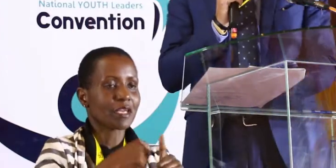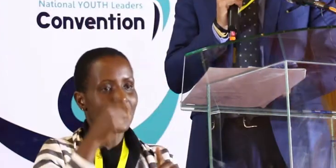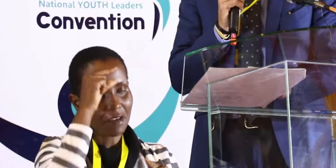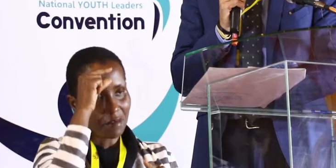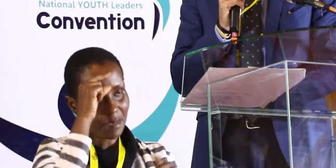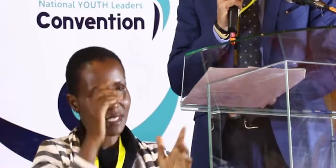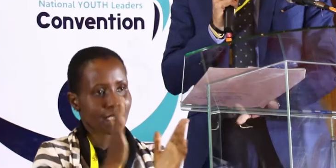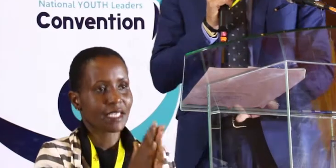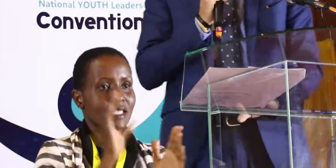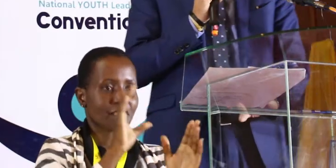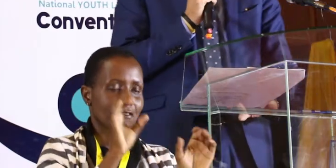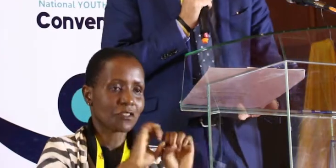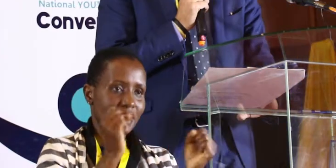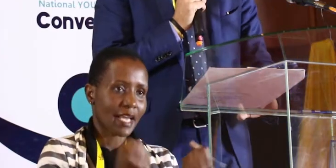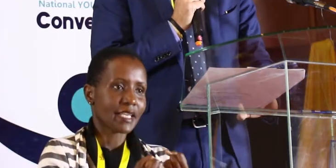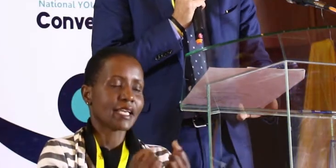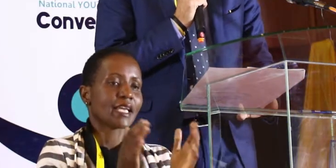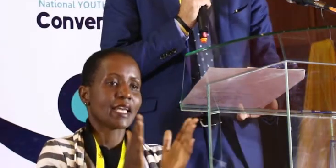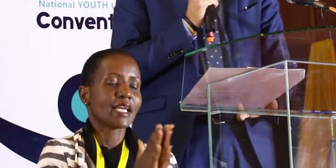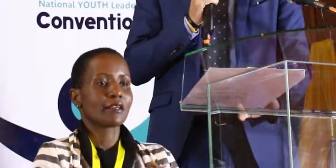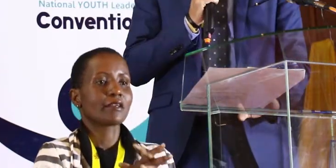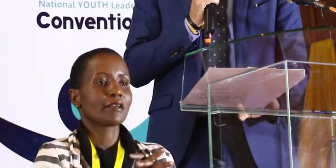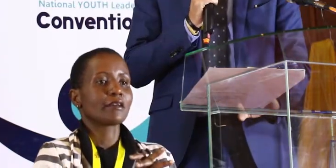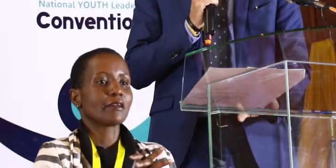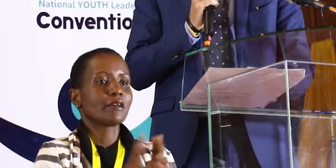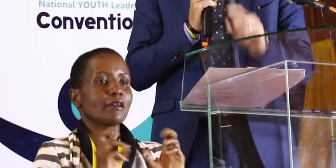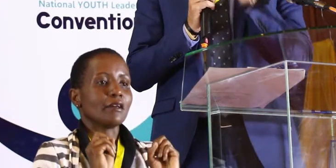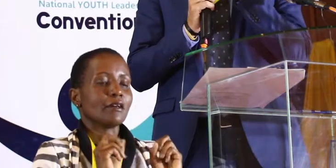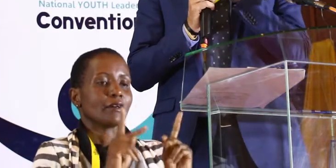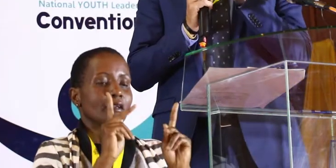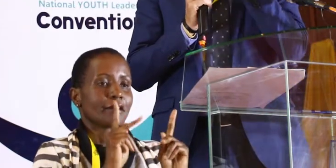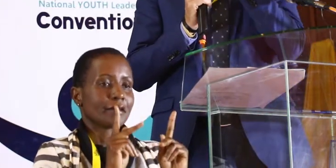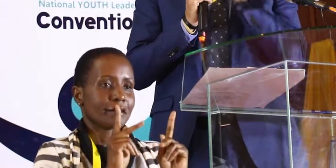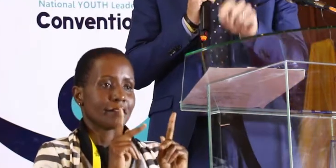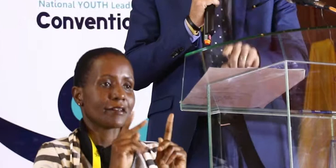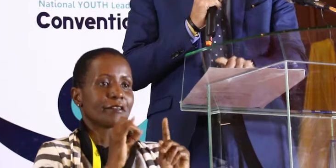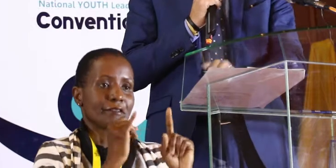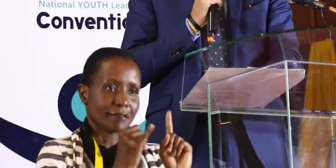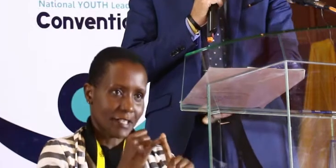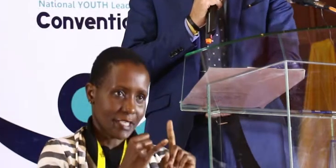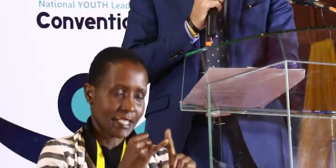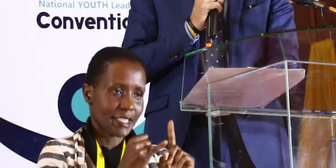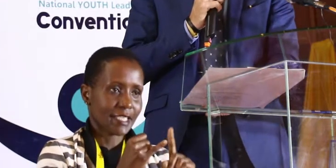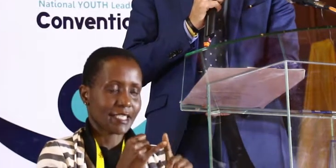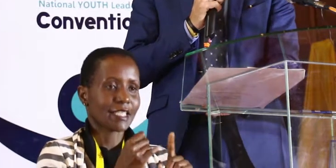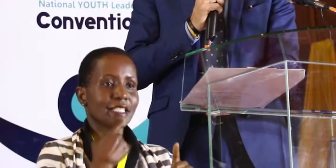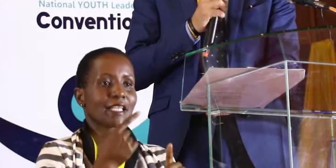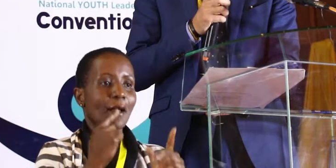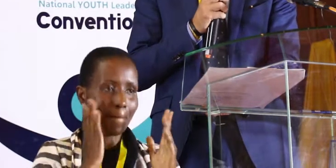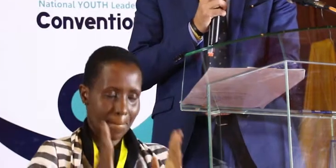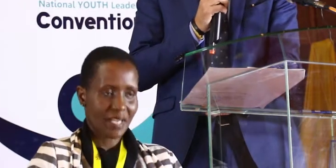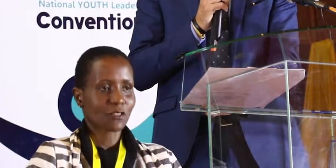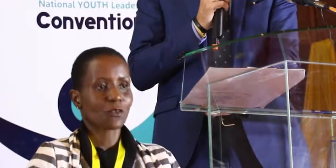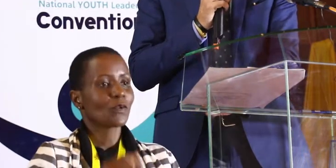government, civil society, the institutions of Kenya. So let me first start with a few personal